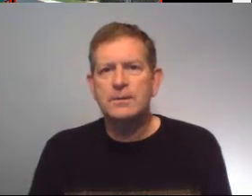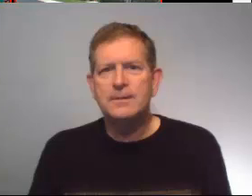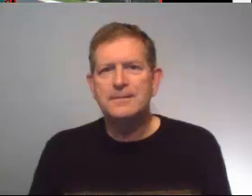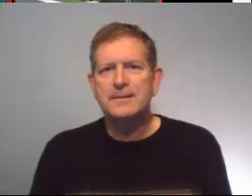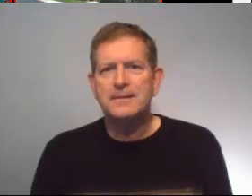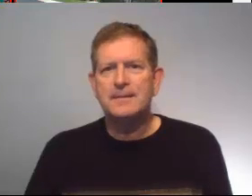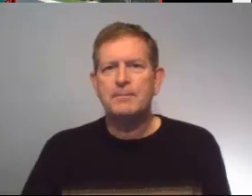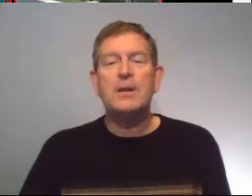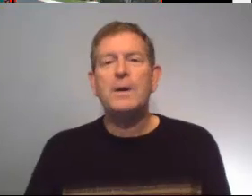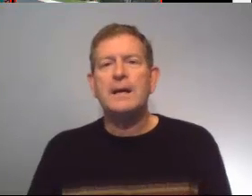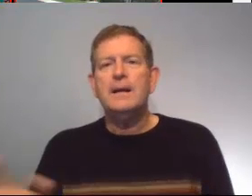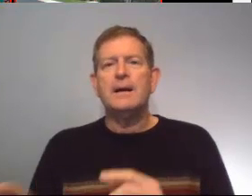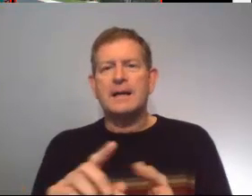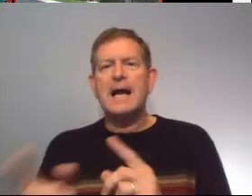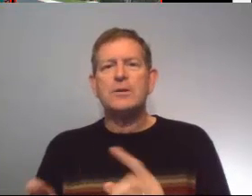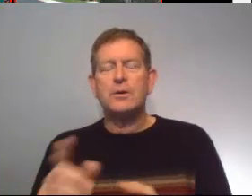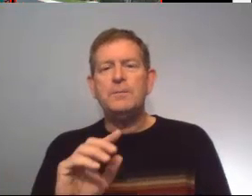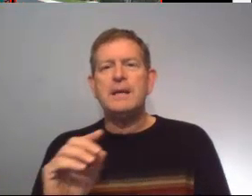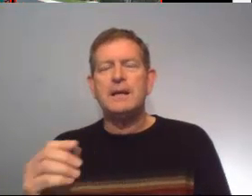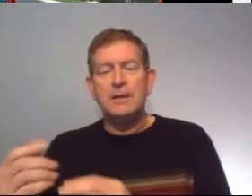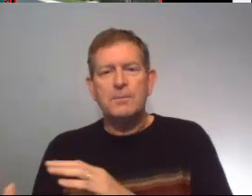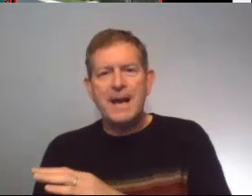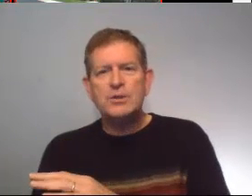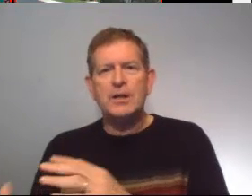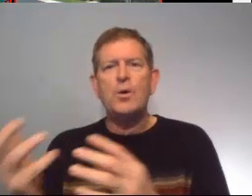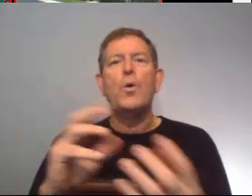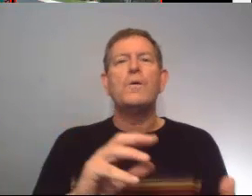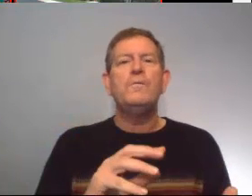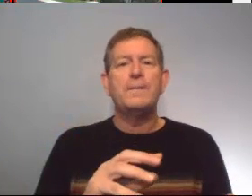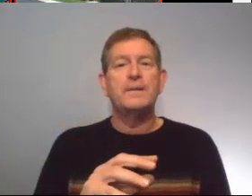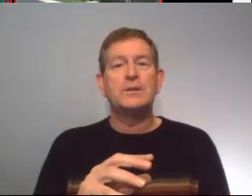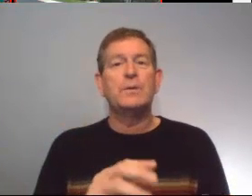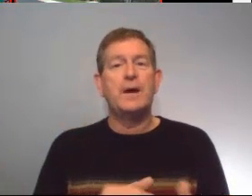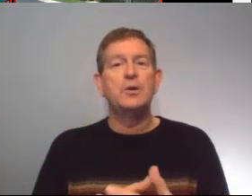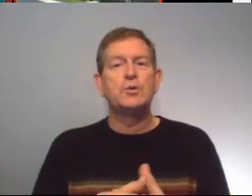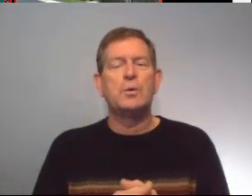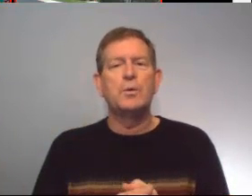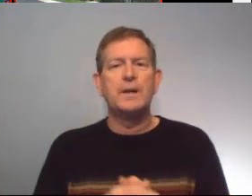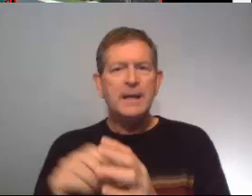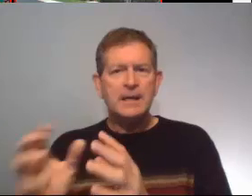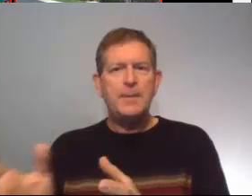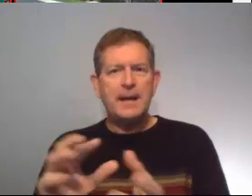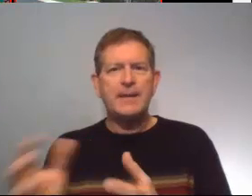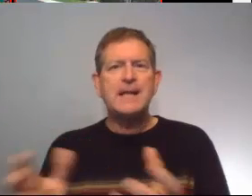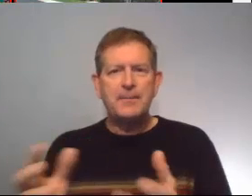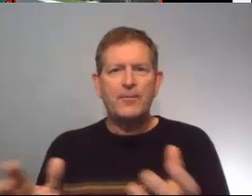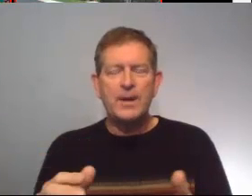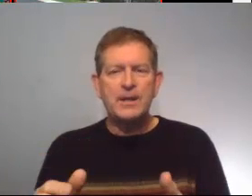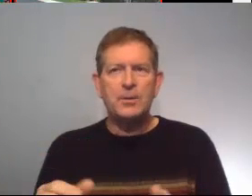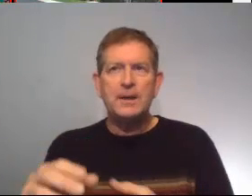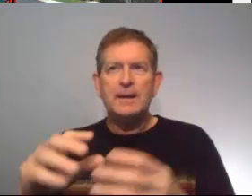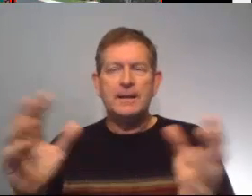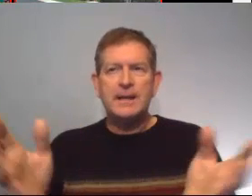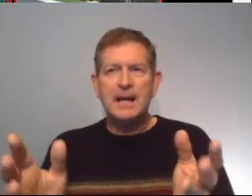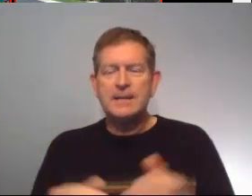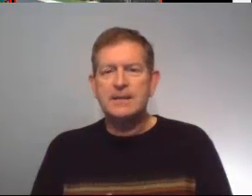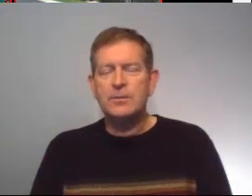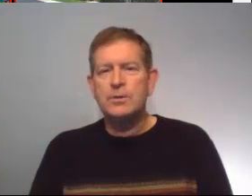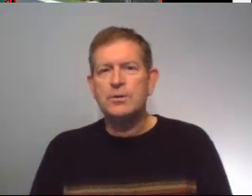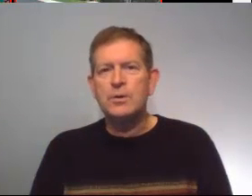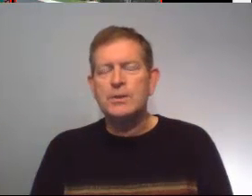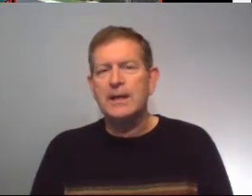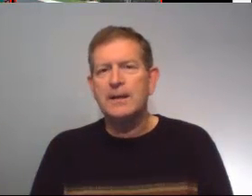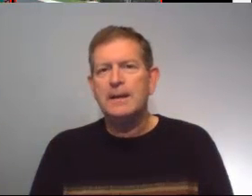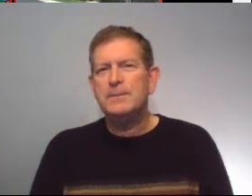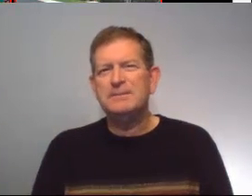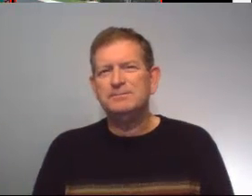radio. By the way, radio can be either masculine or feminine. This is a very unusual word depending on the type of radio and the context in which